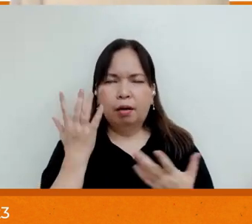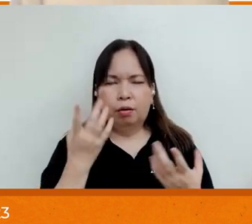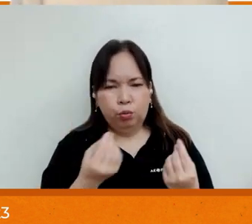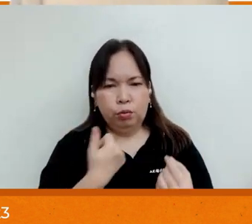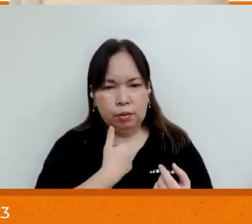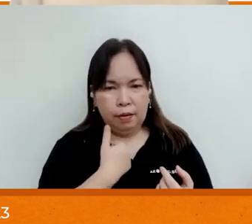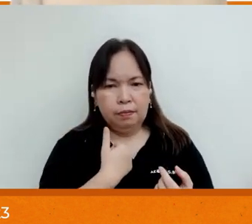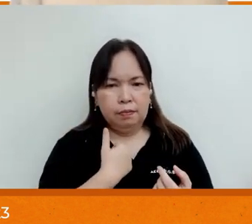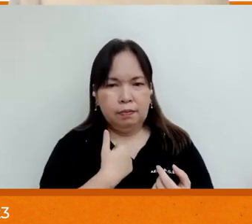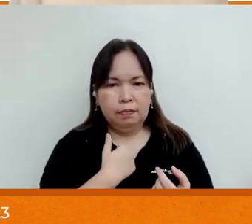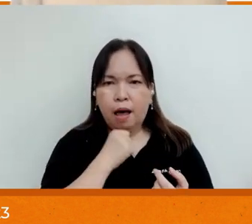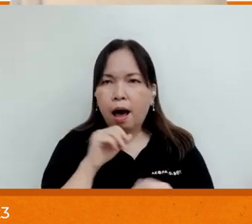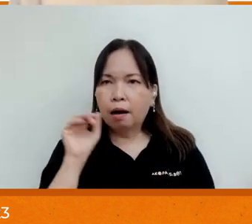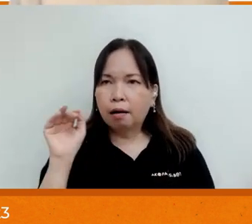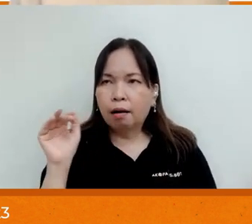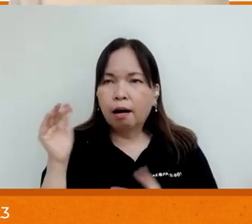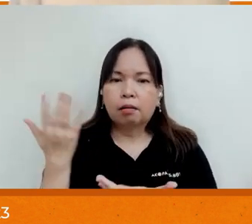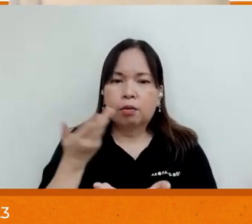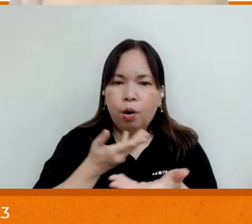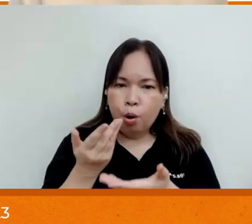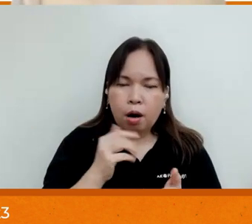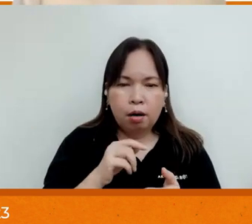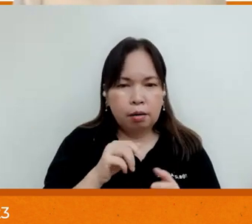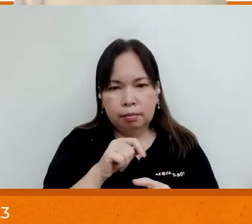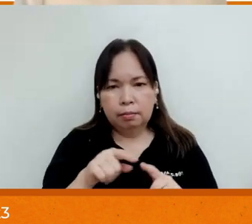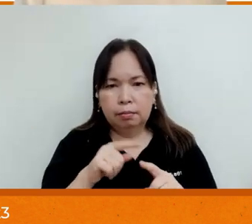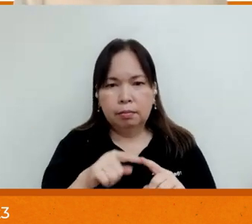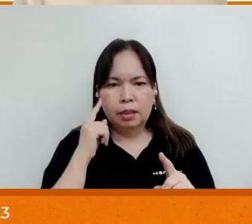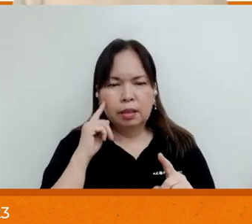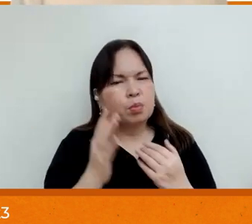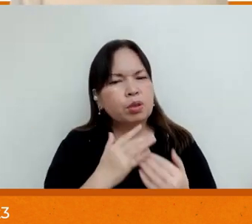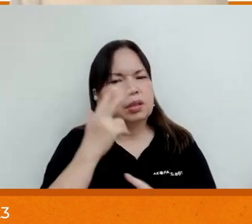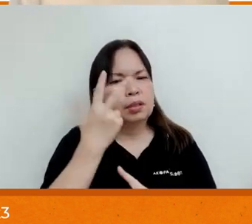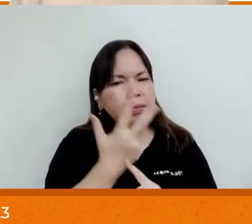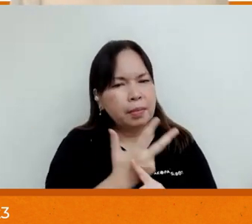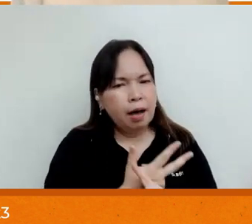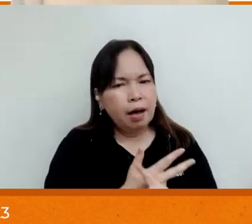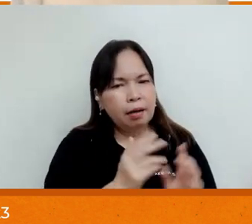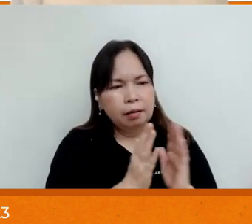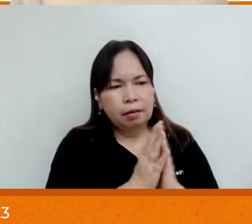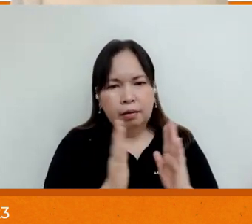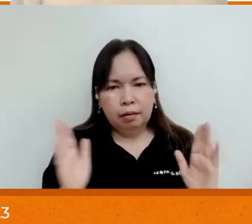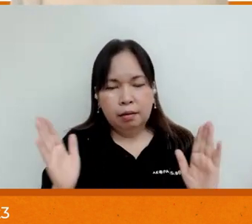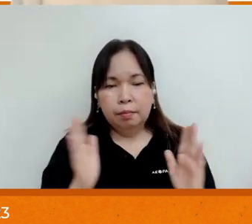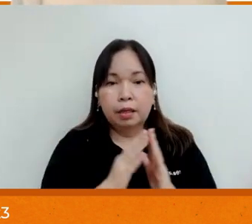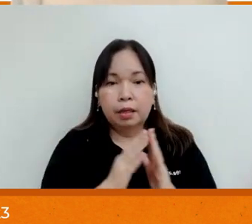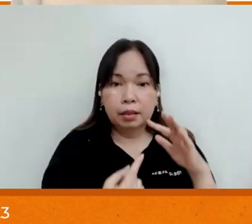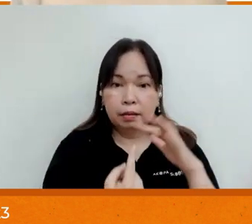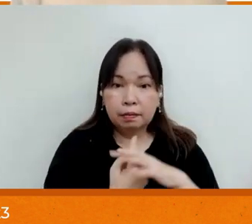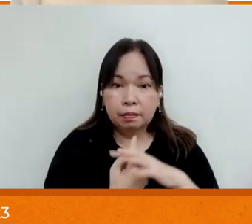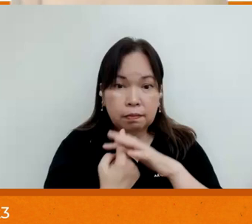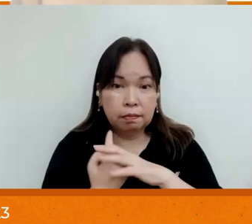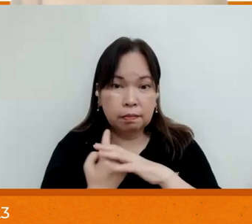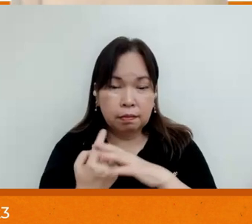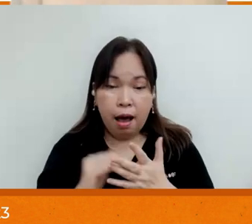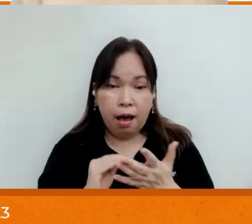mo na what to do. But ideally it's 3 months. For more clinical manifestations,